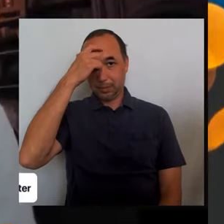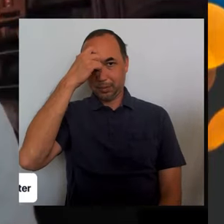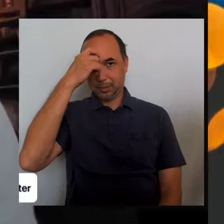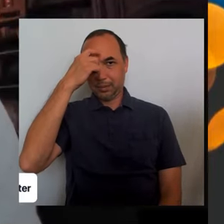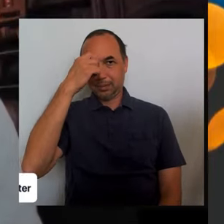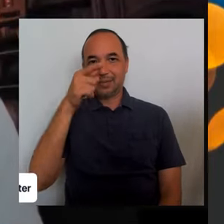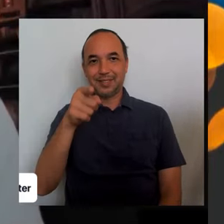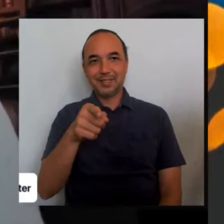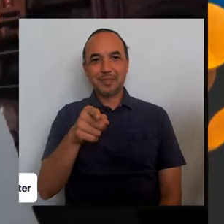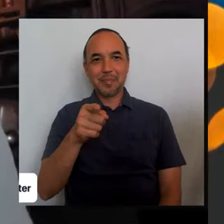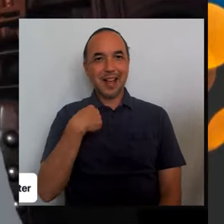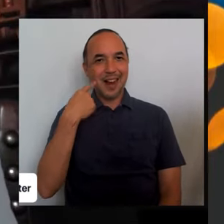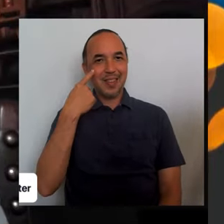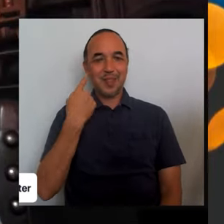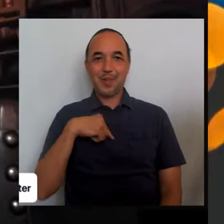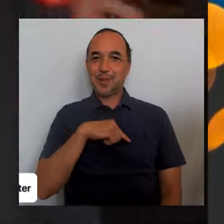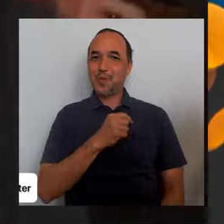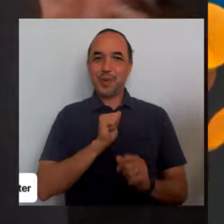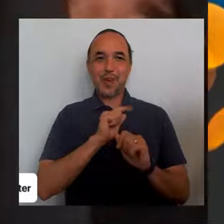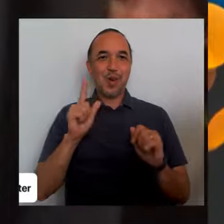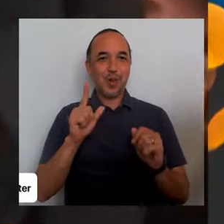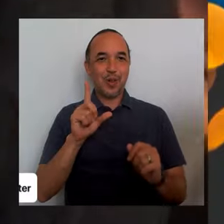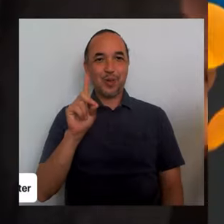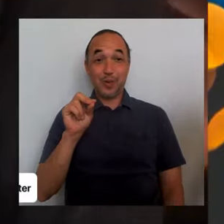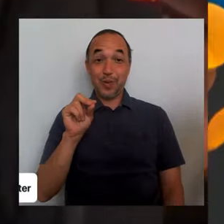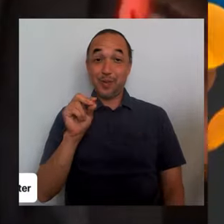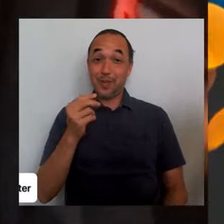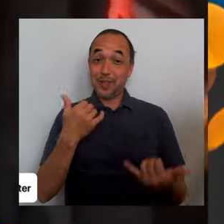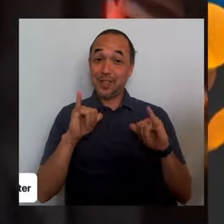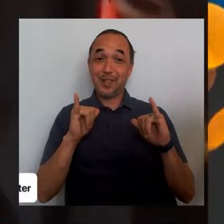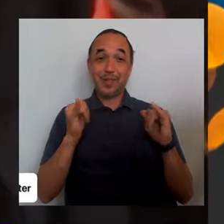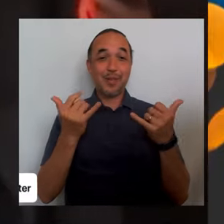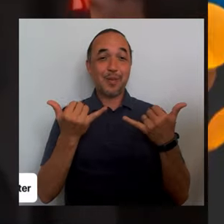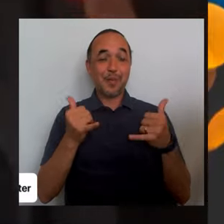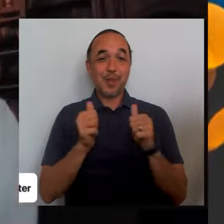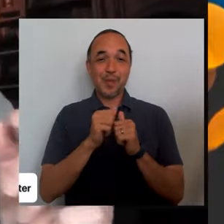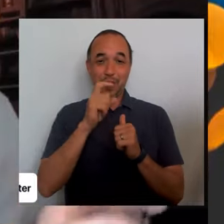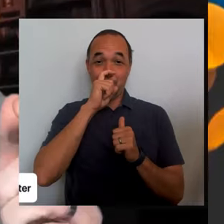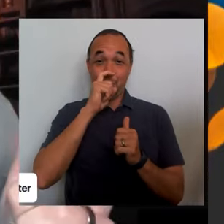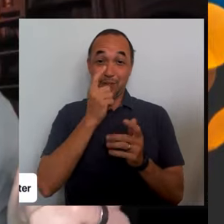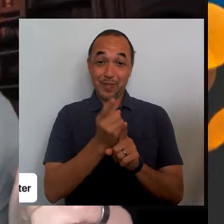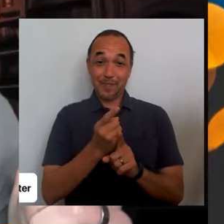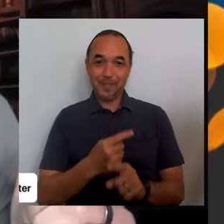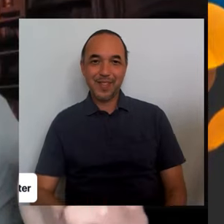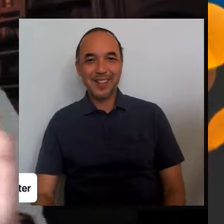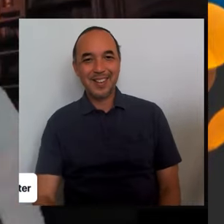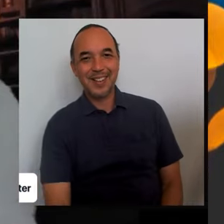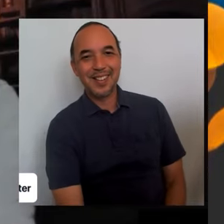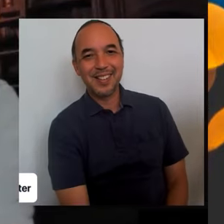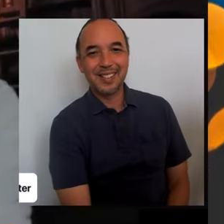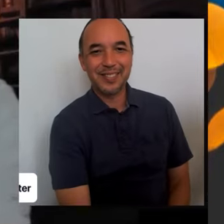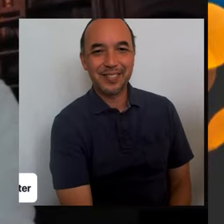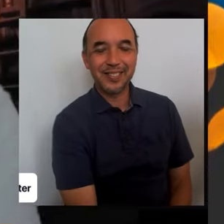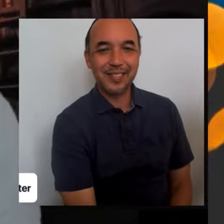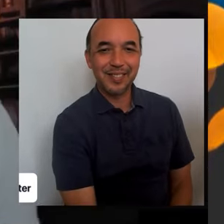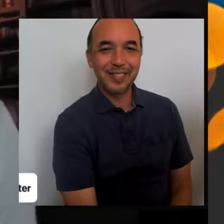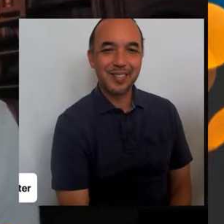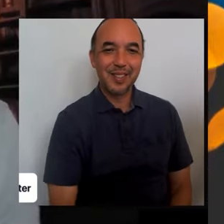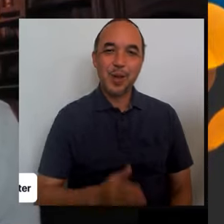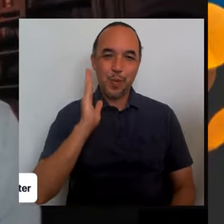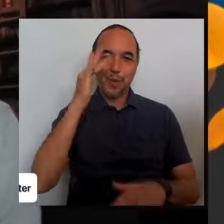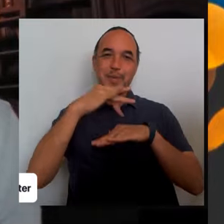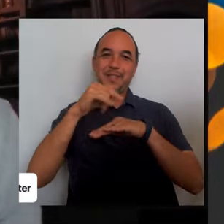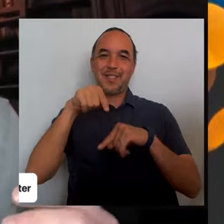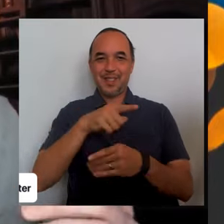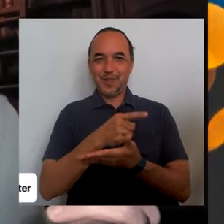right. I think we all do. Still plays with dolls, right? Still got it. And so that will be available this week on